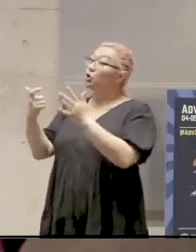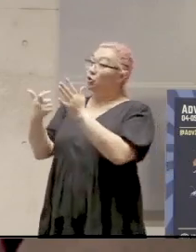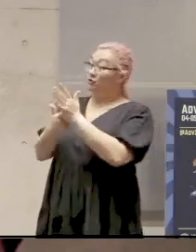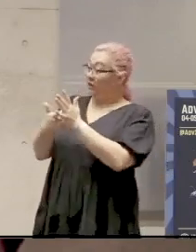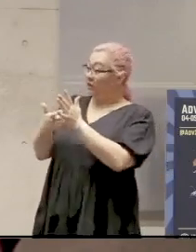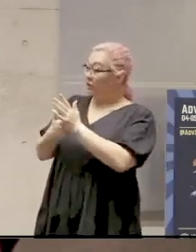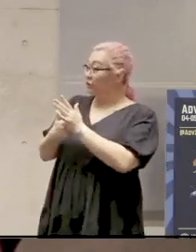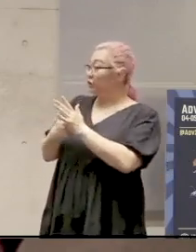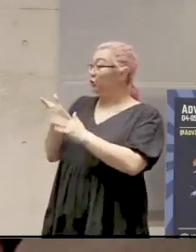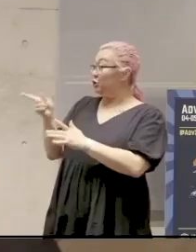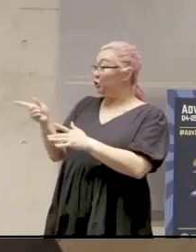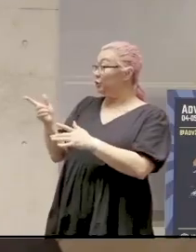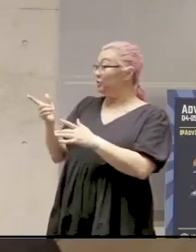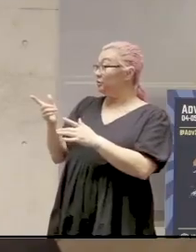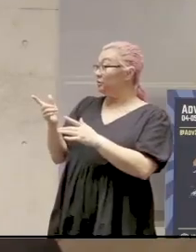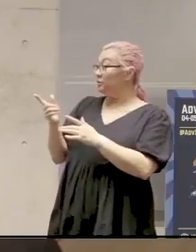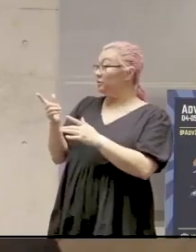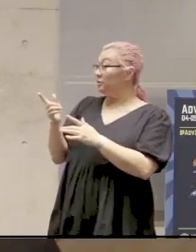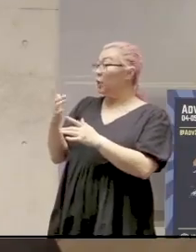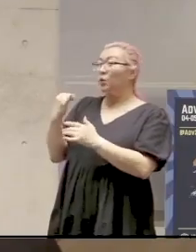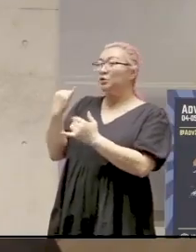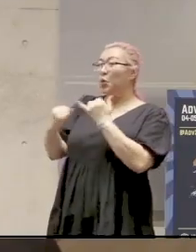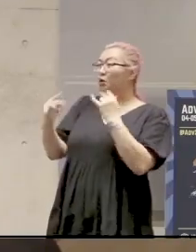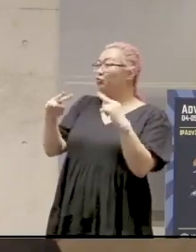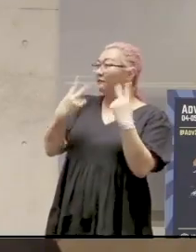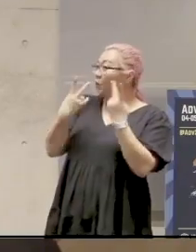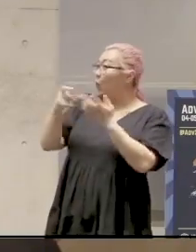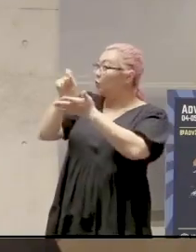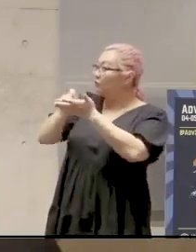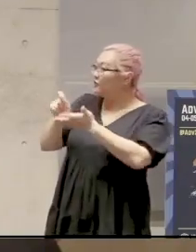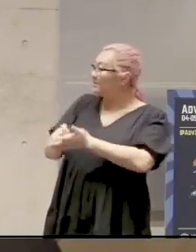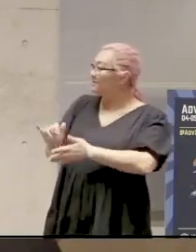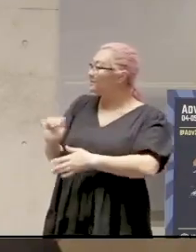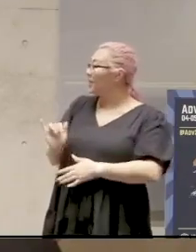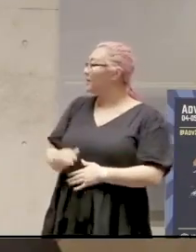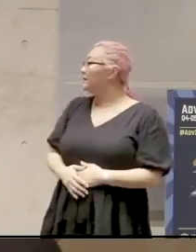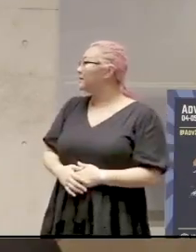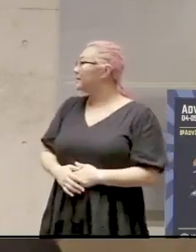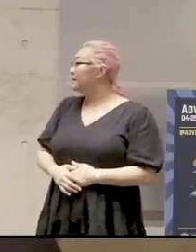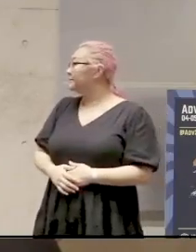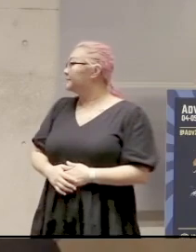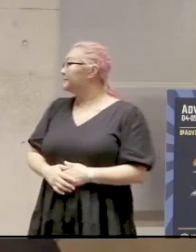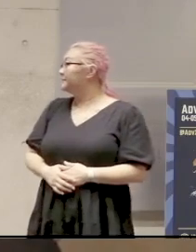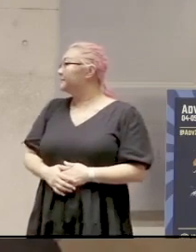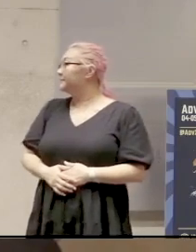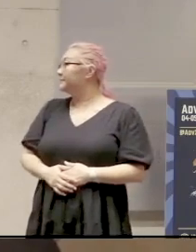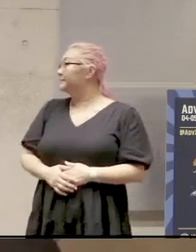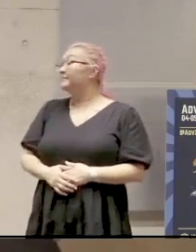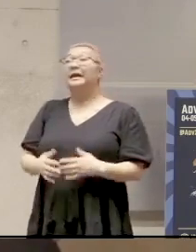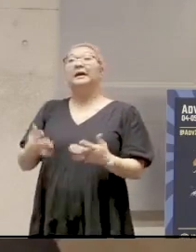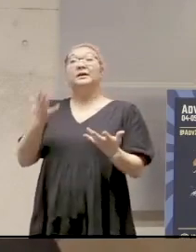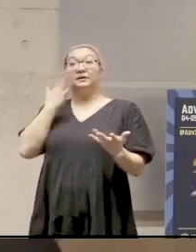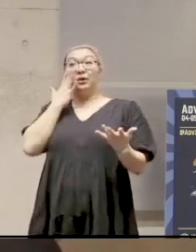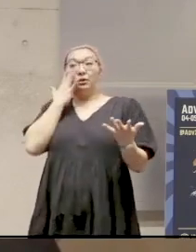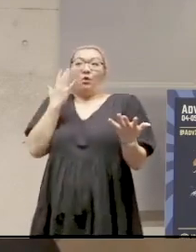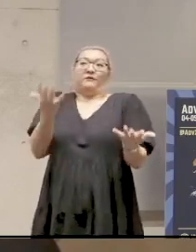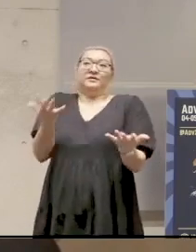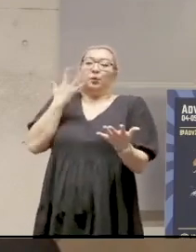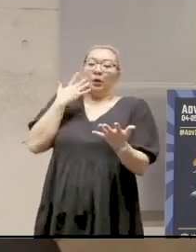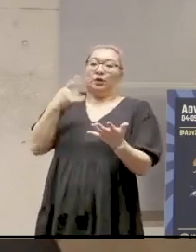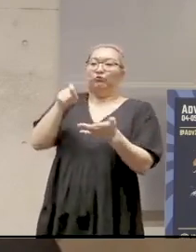you've received. What's your worst review? I think I'll do the second one, because I think it's only fair. Because obviously when you review